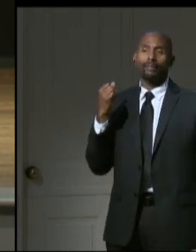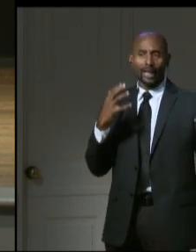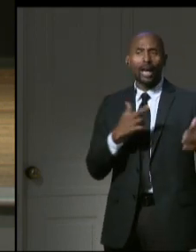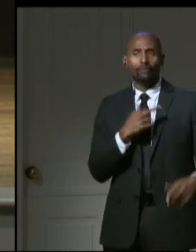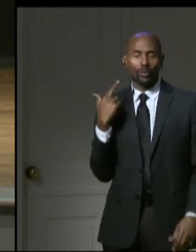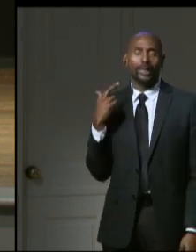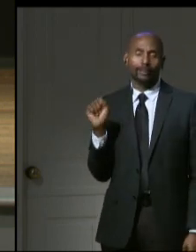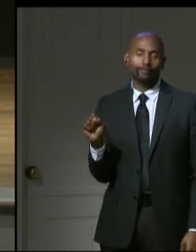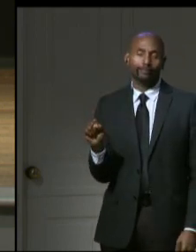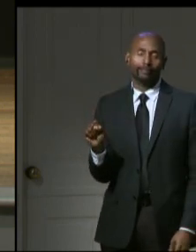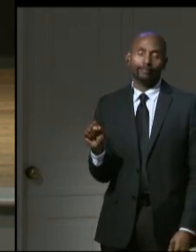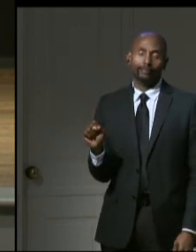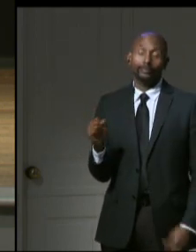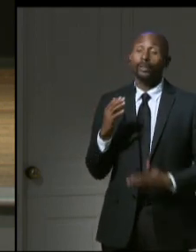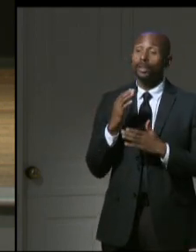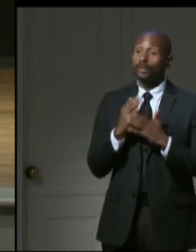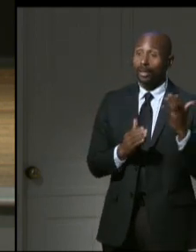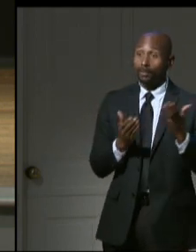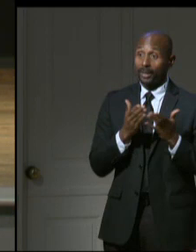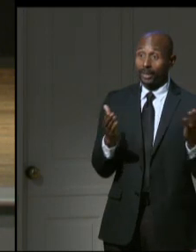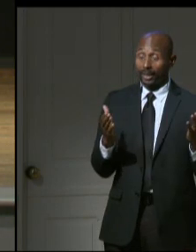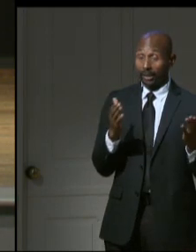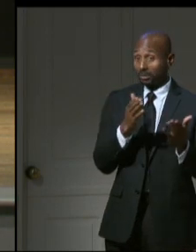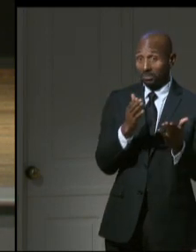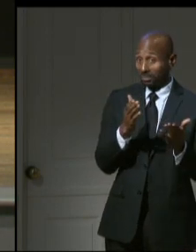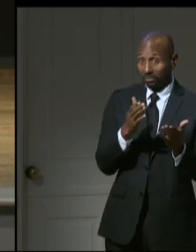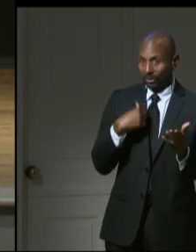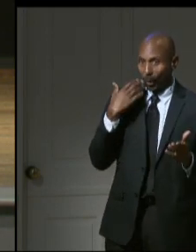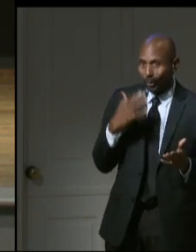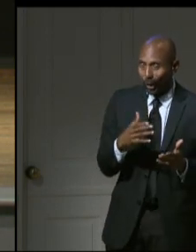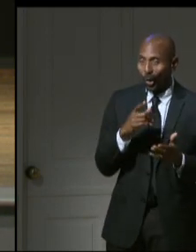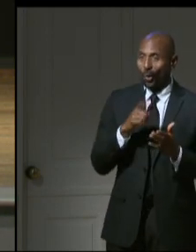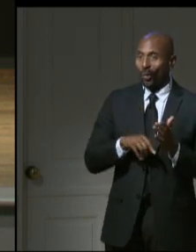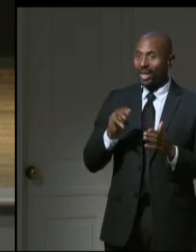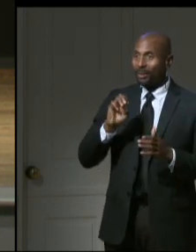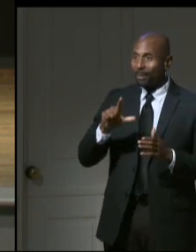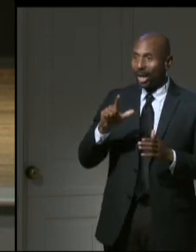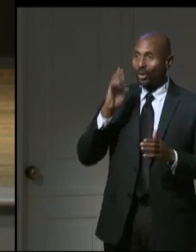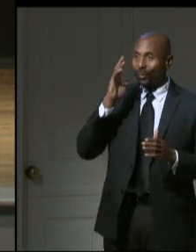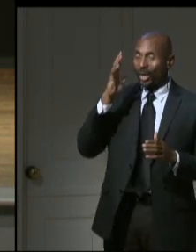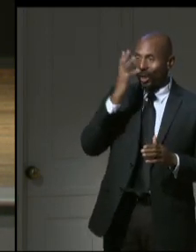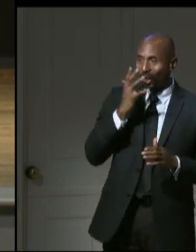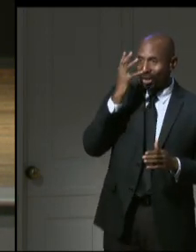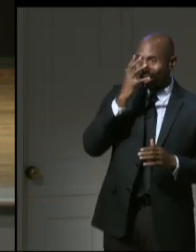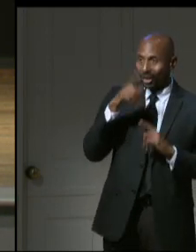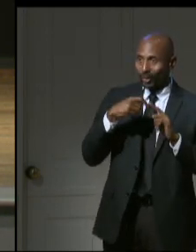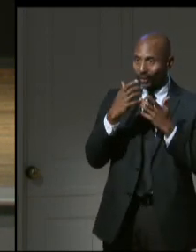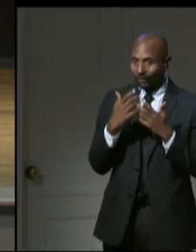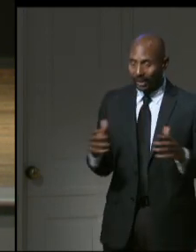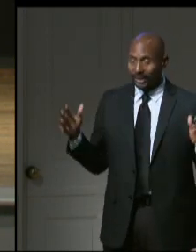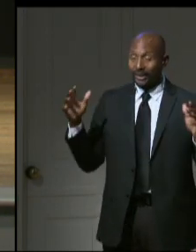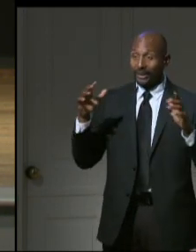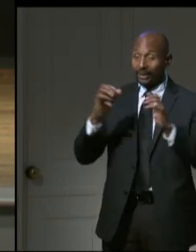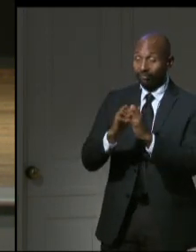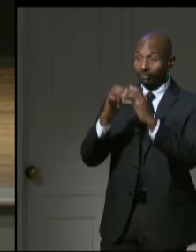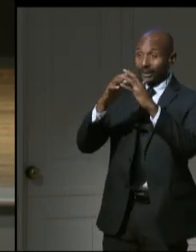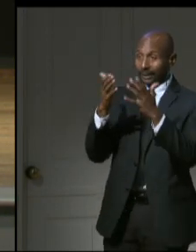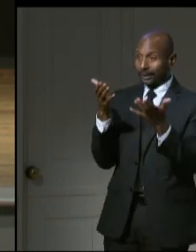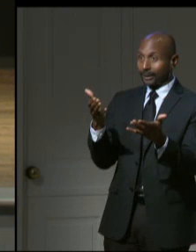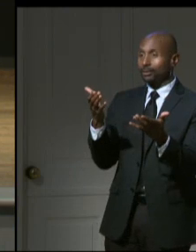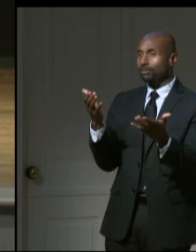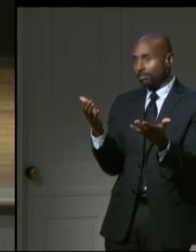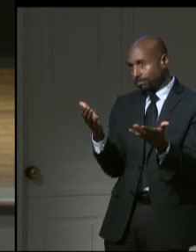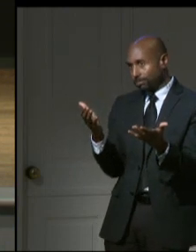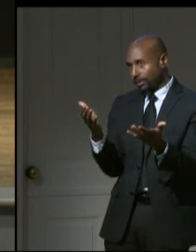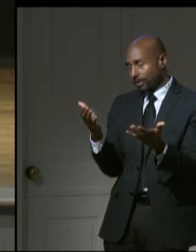risk. Some of these things, you don't know what the model is going to turn, how it's going to look until it does.